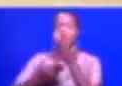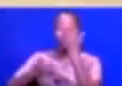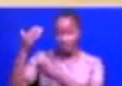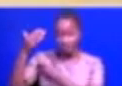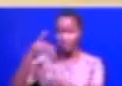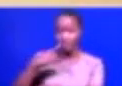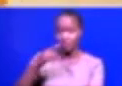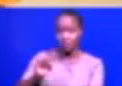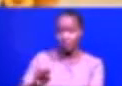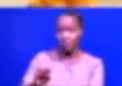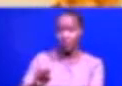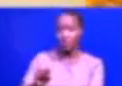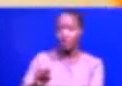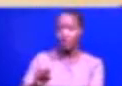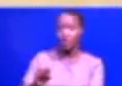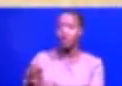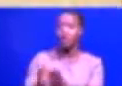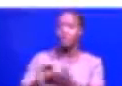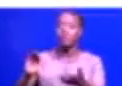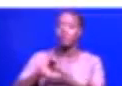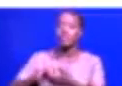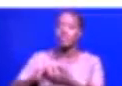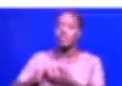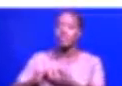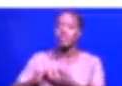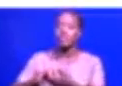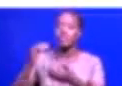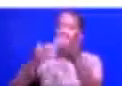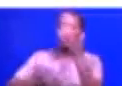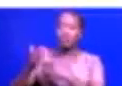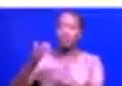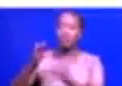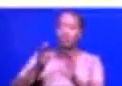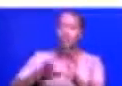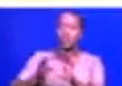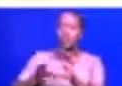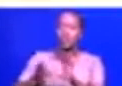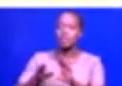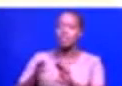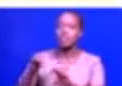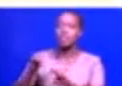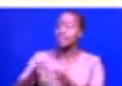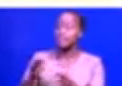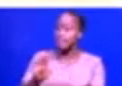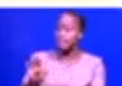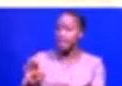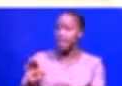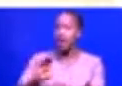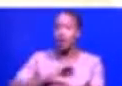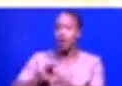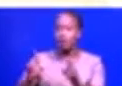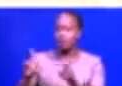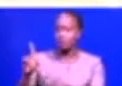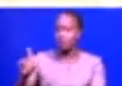therefore, alongside our Federation League, the universities participate in their league. Down there in